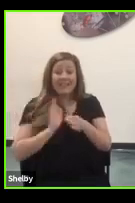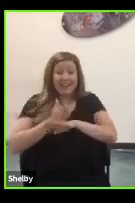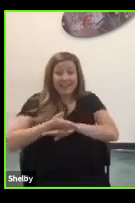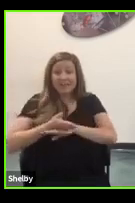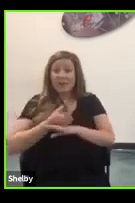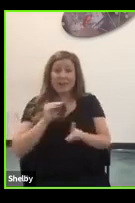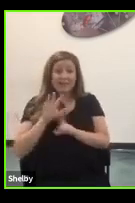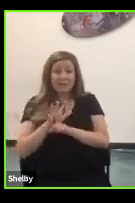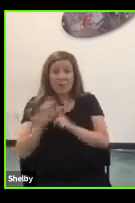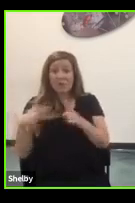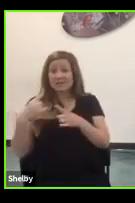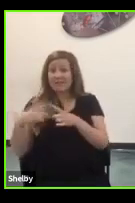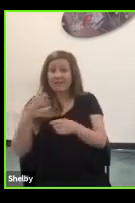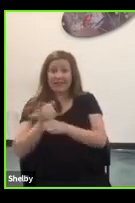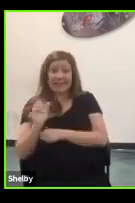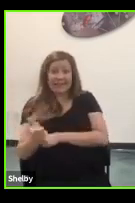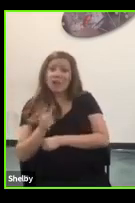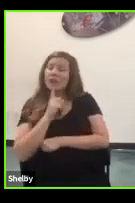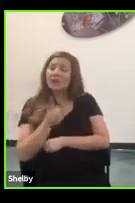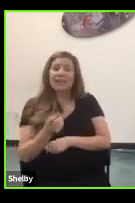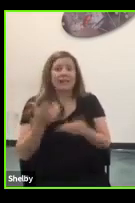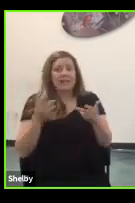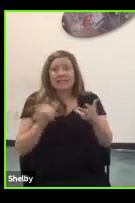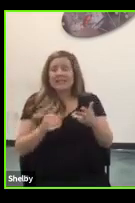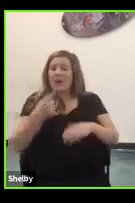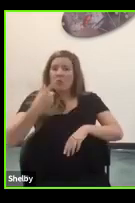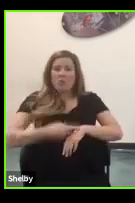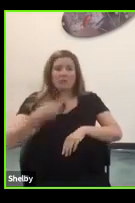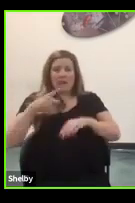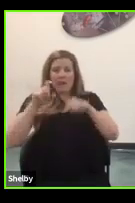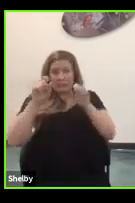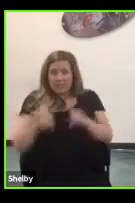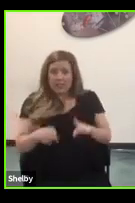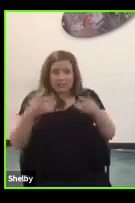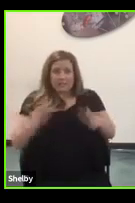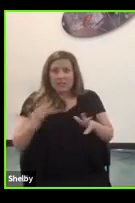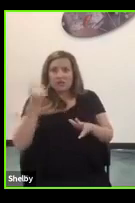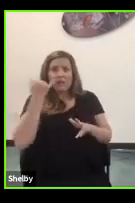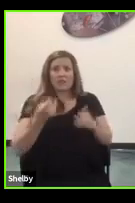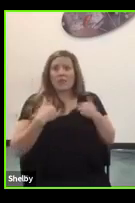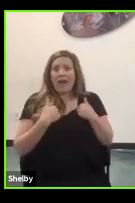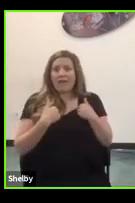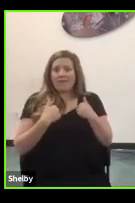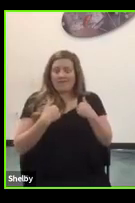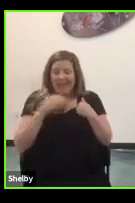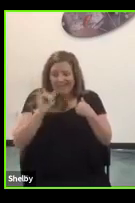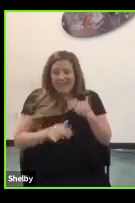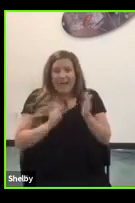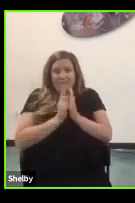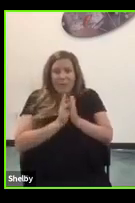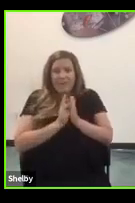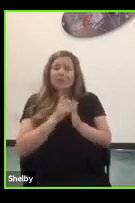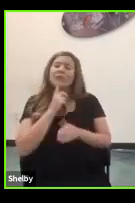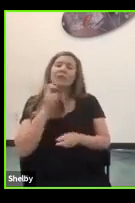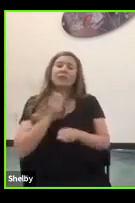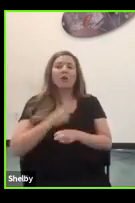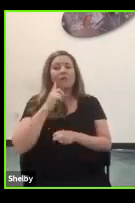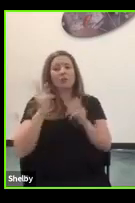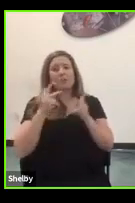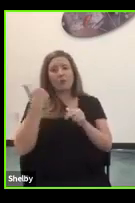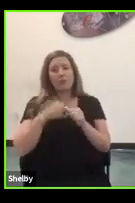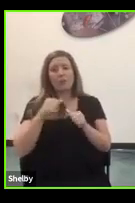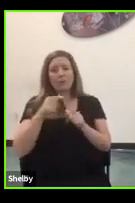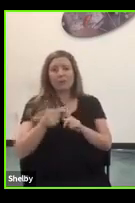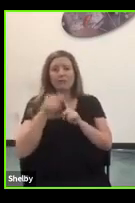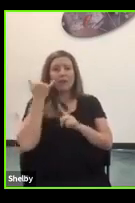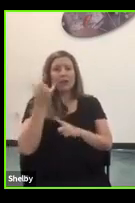get it later. Like it just is that one time. And I think that's really important for a lot of people to remember, especially if you're trying to figure out